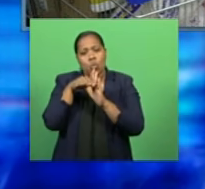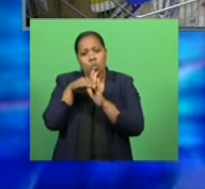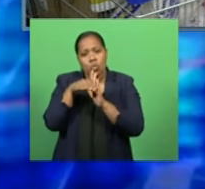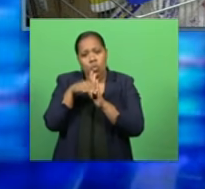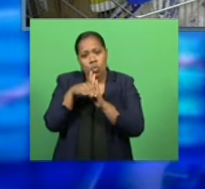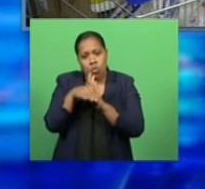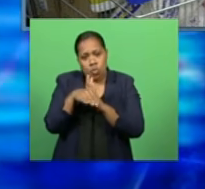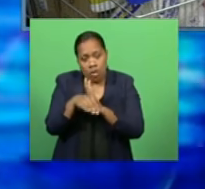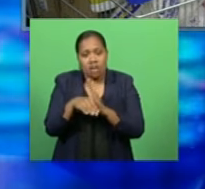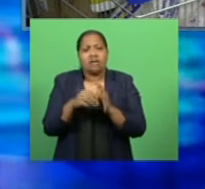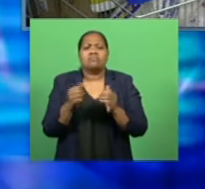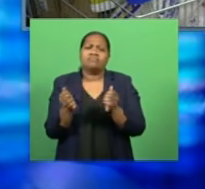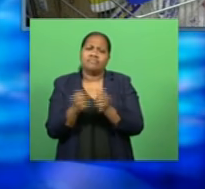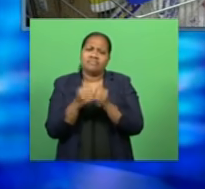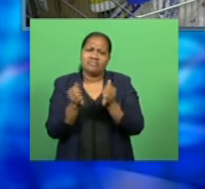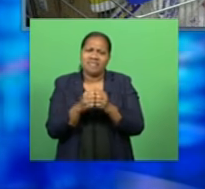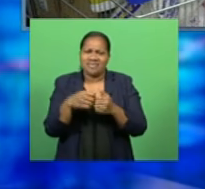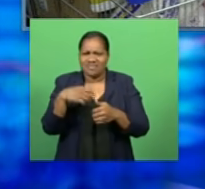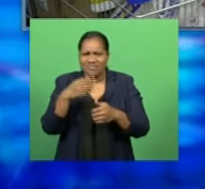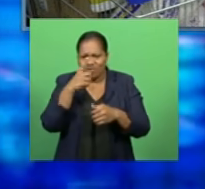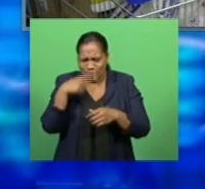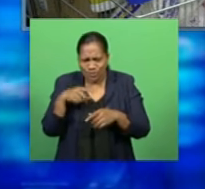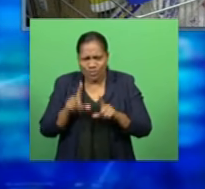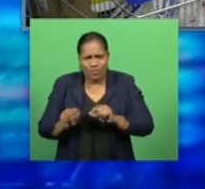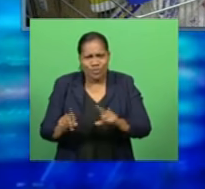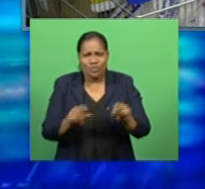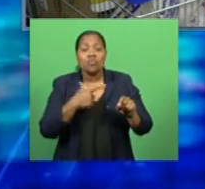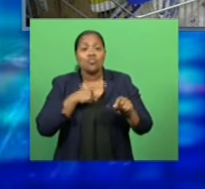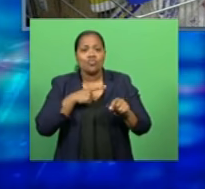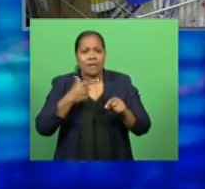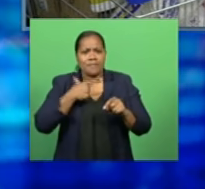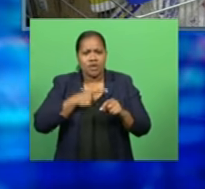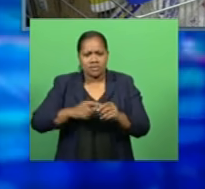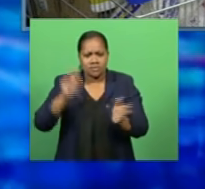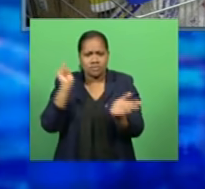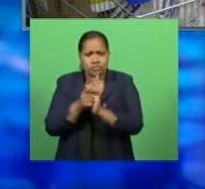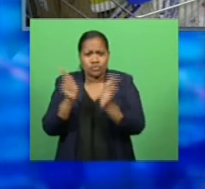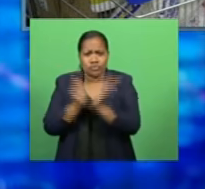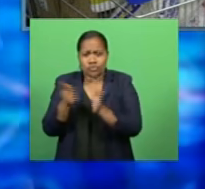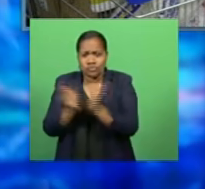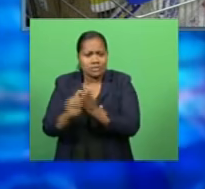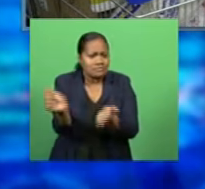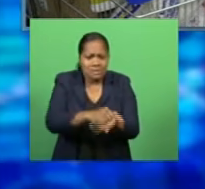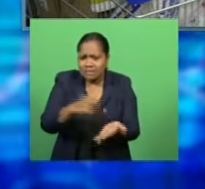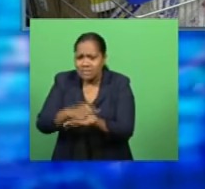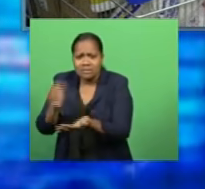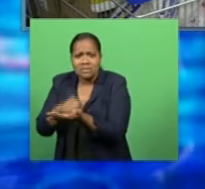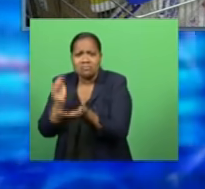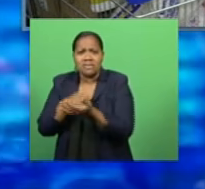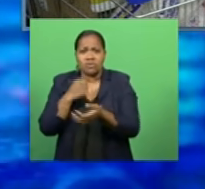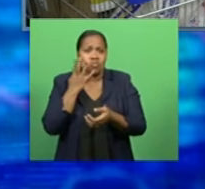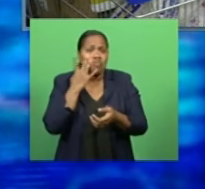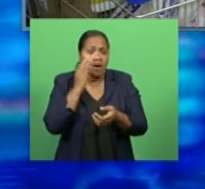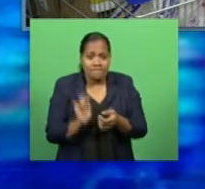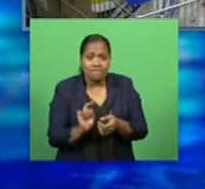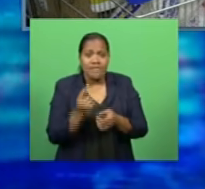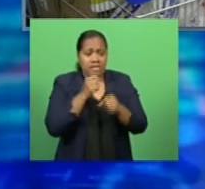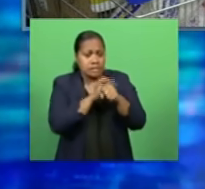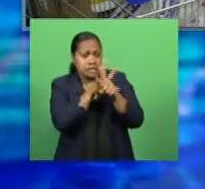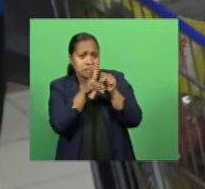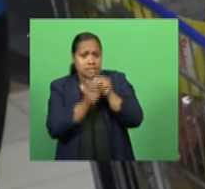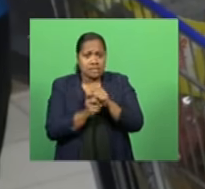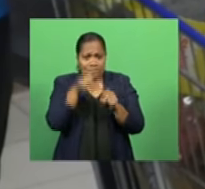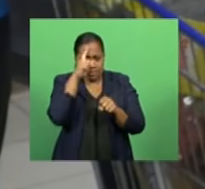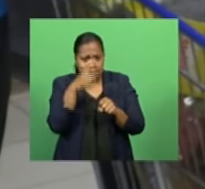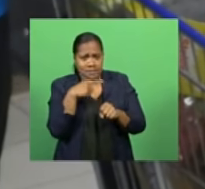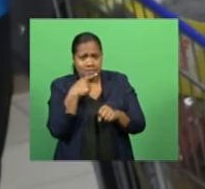paper. Manufacturers believe this is the result of panic buying in March after Fiji recorded its first COVID-19 case. Kritika Kumar